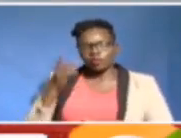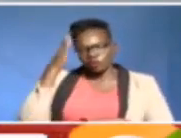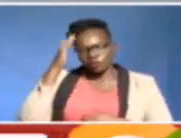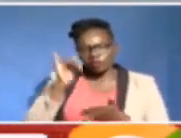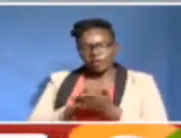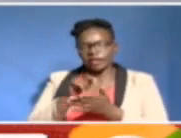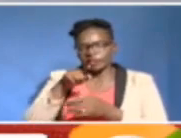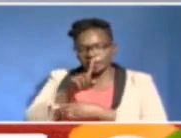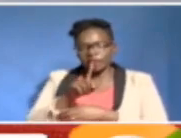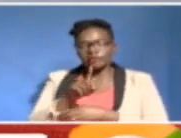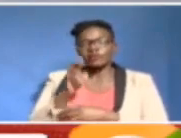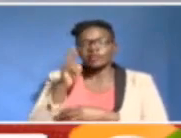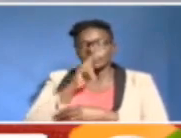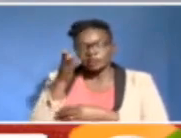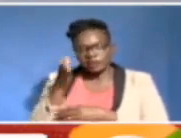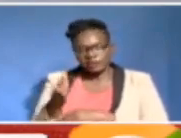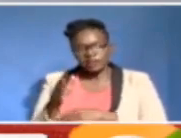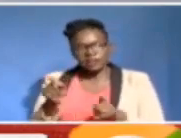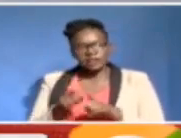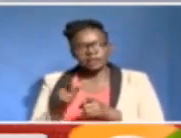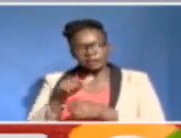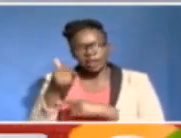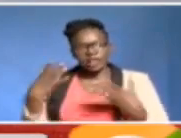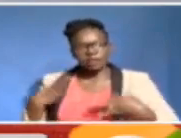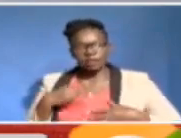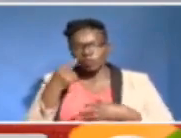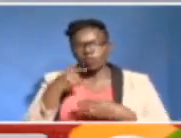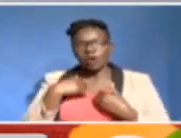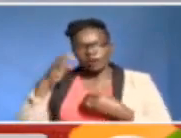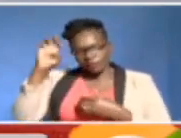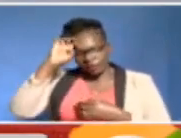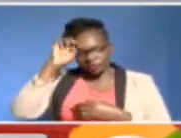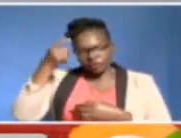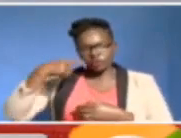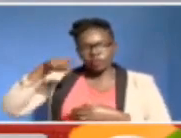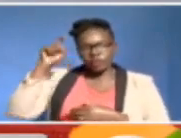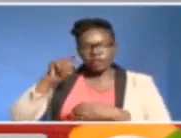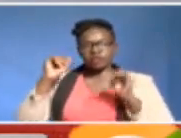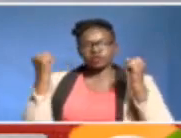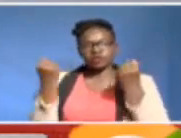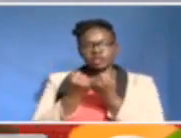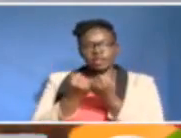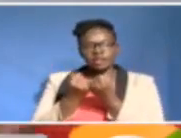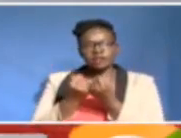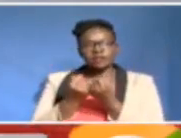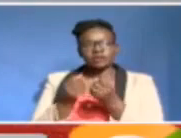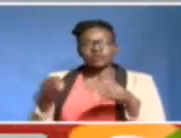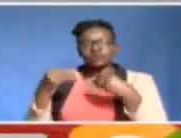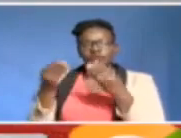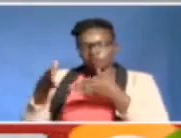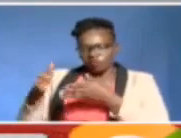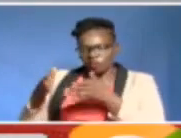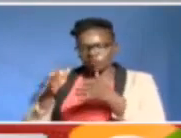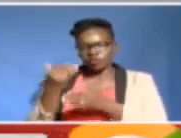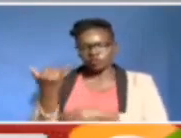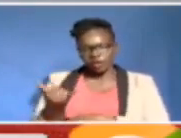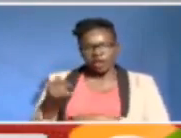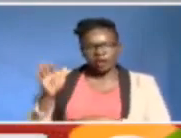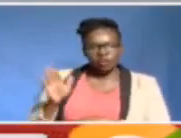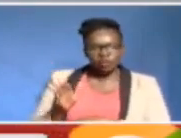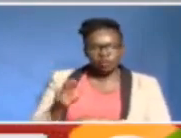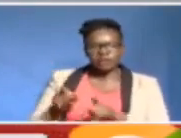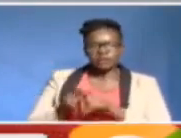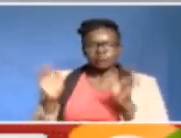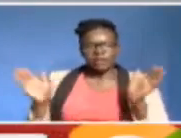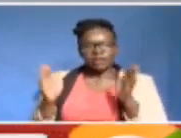yourself. You have, even those people who have no education, our society needs to give more opportunities to young women and encourage them